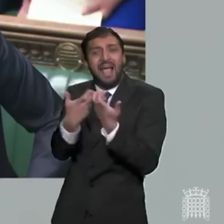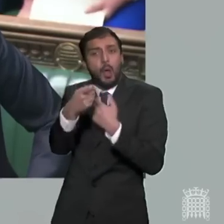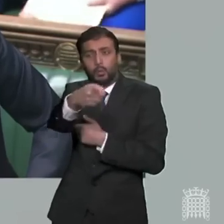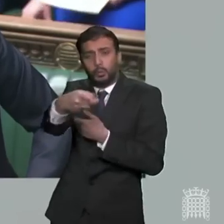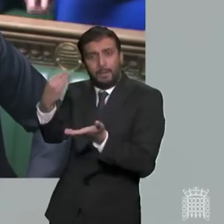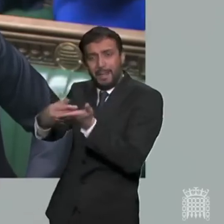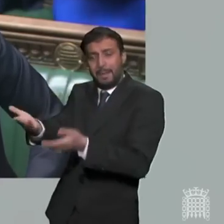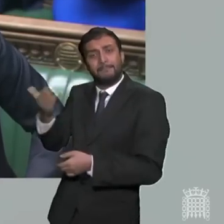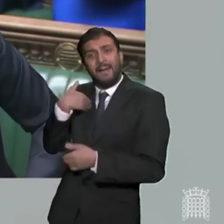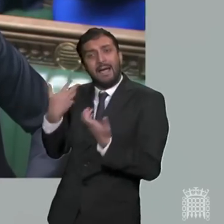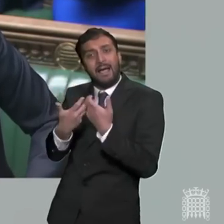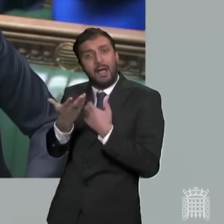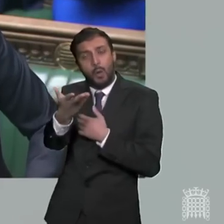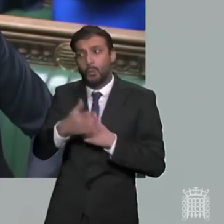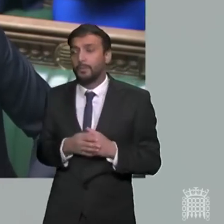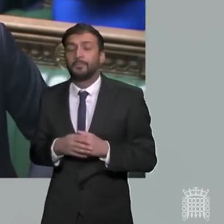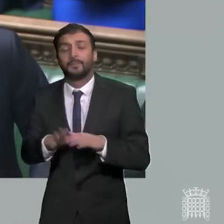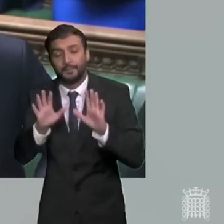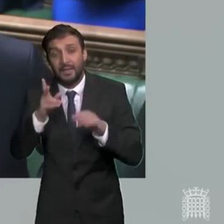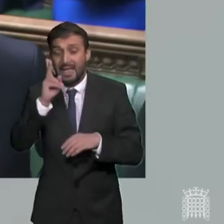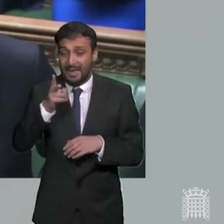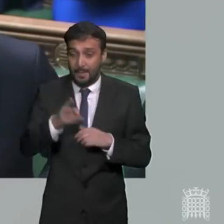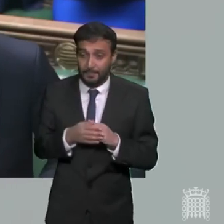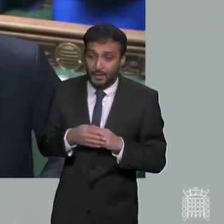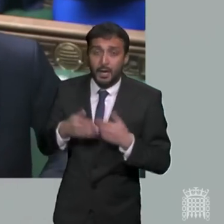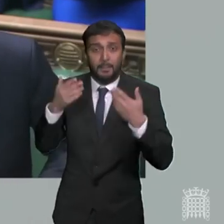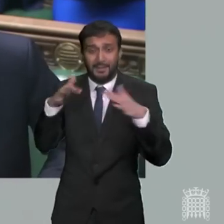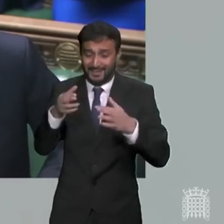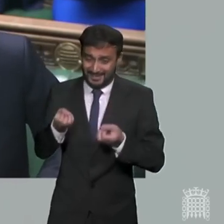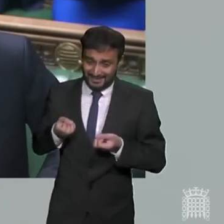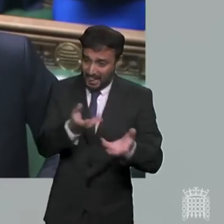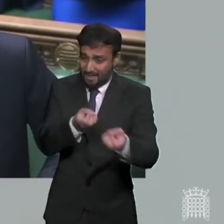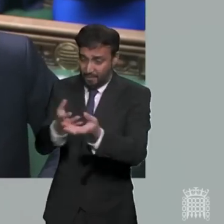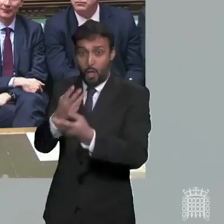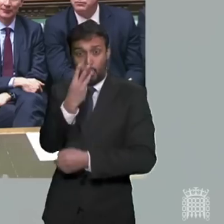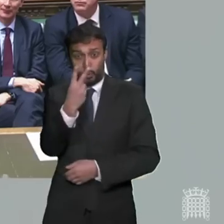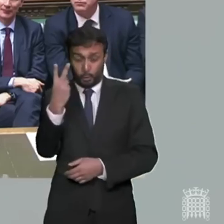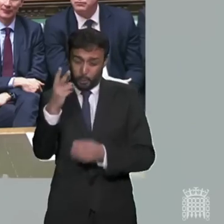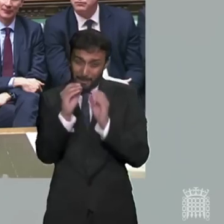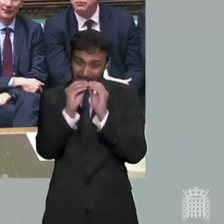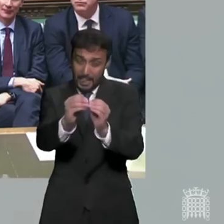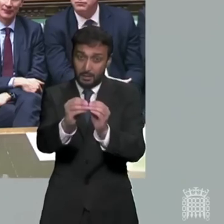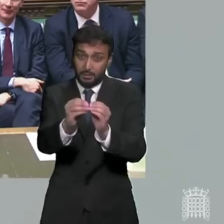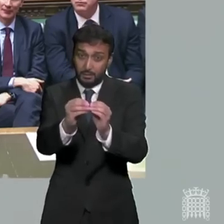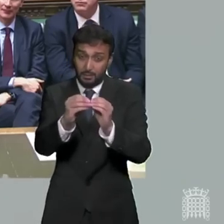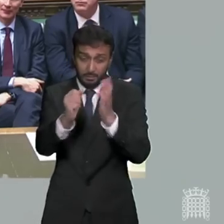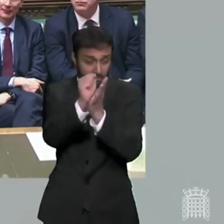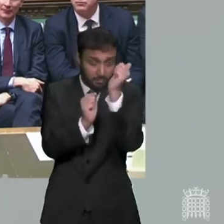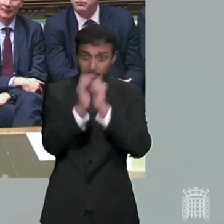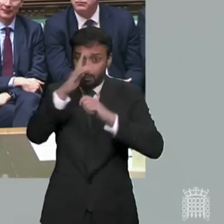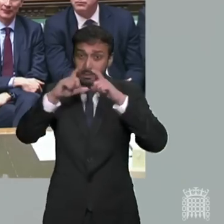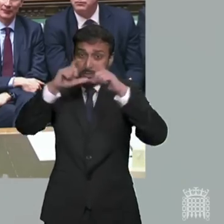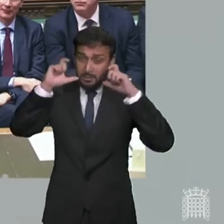Mr. Speaker, we delivered 32 billion pieces of PPE to the front line at a time when there was a